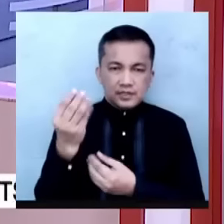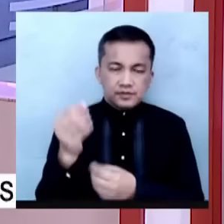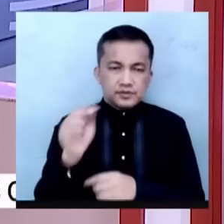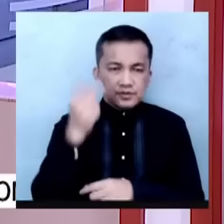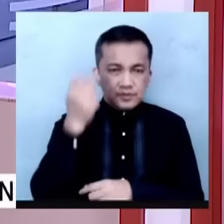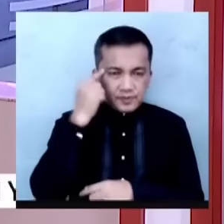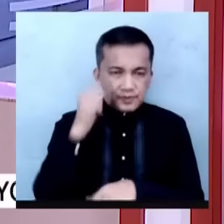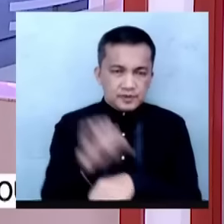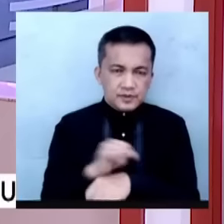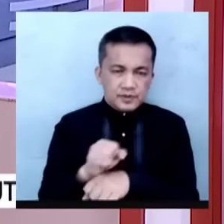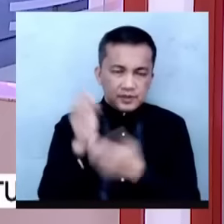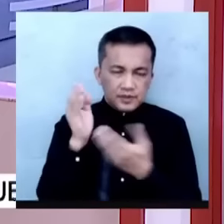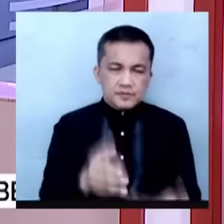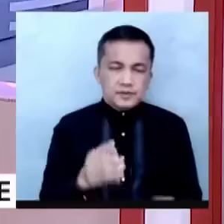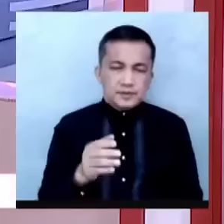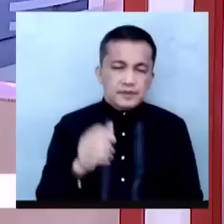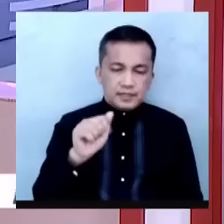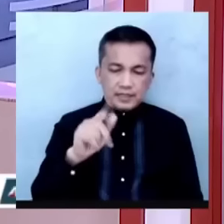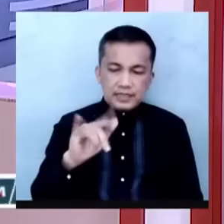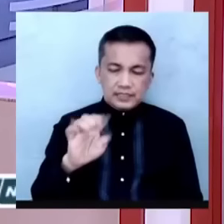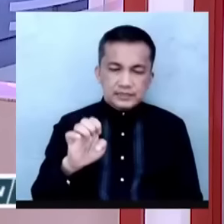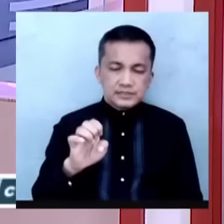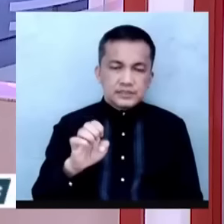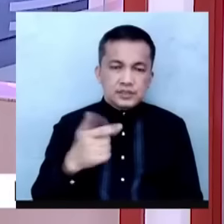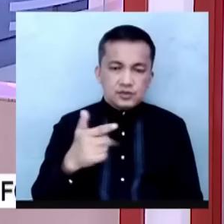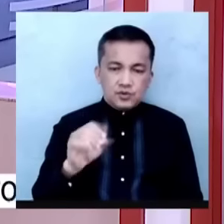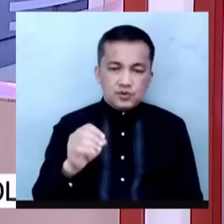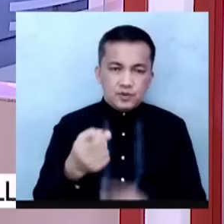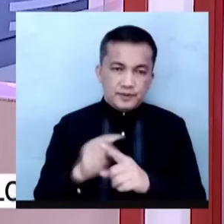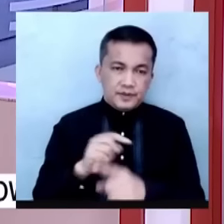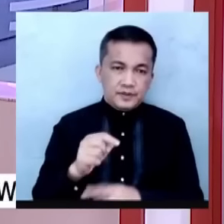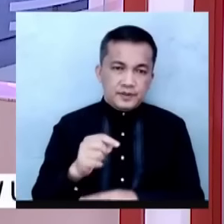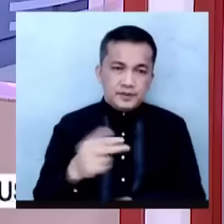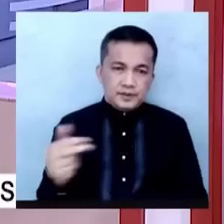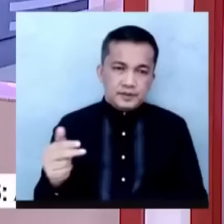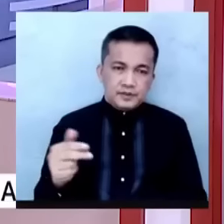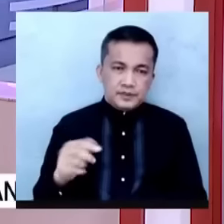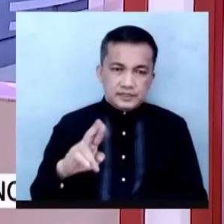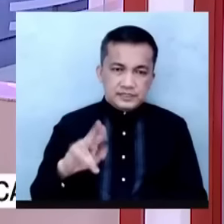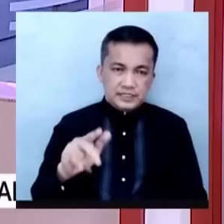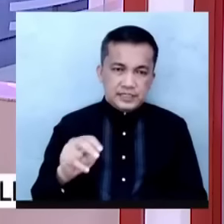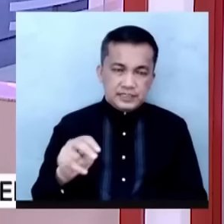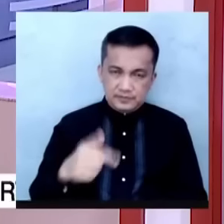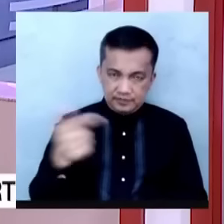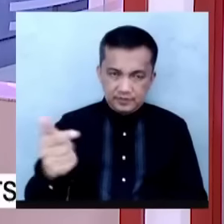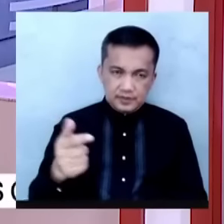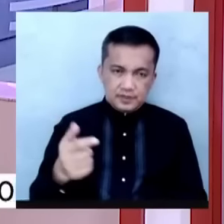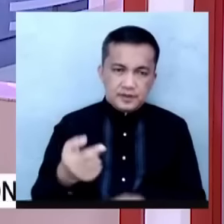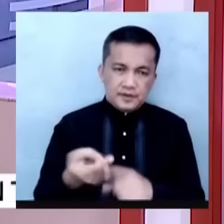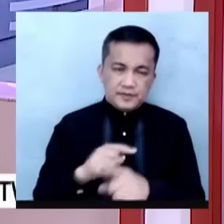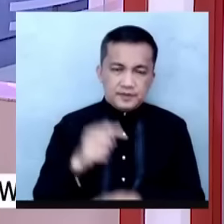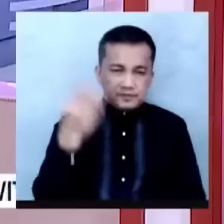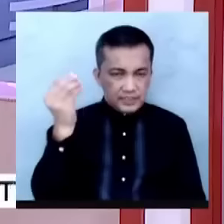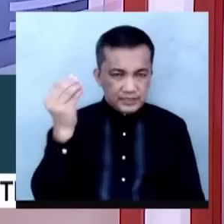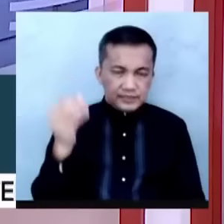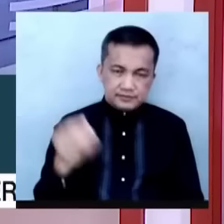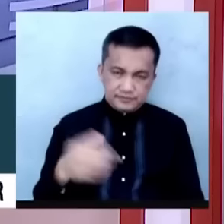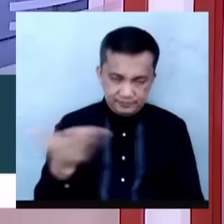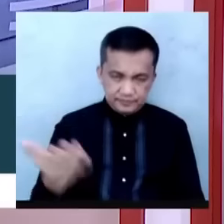to bring back Alice Guo from Indonesia. Our very own Zian Ambrosio now joins us from Jakarta for that. Zian, over to